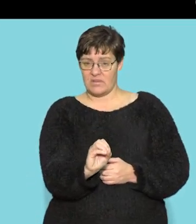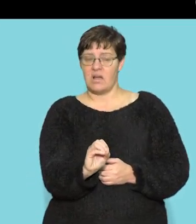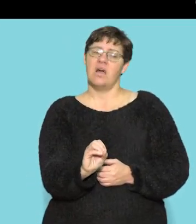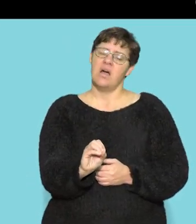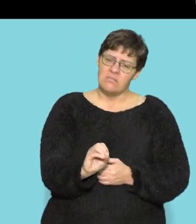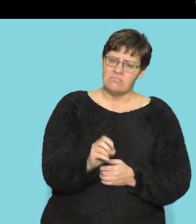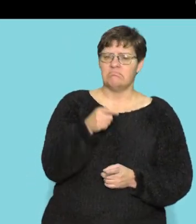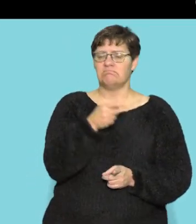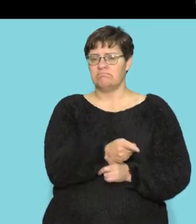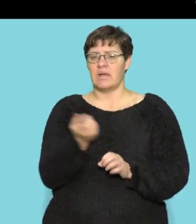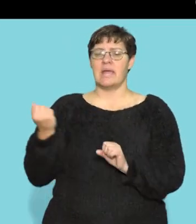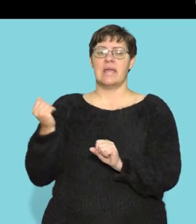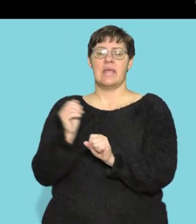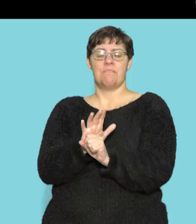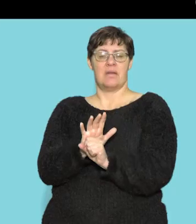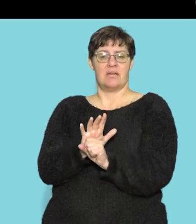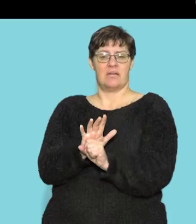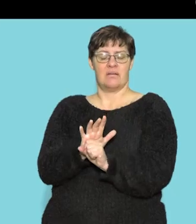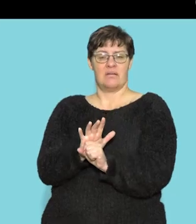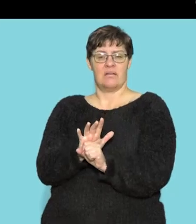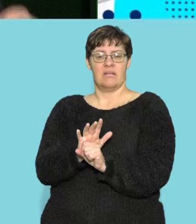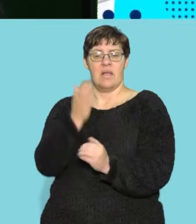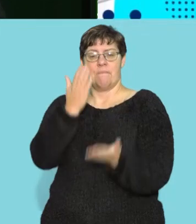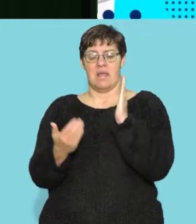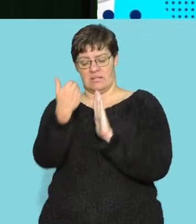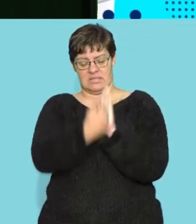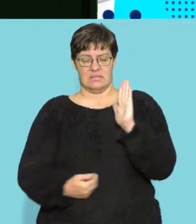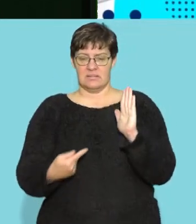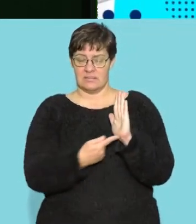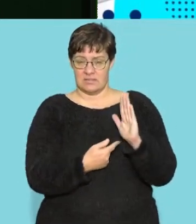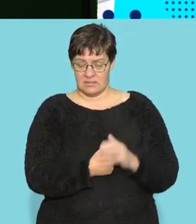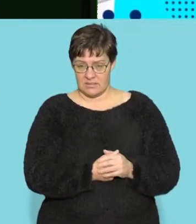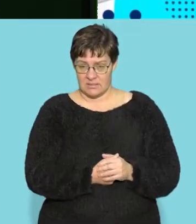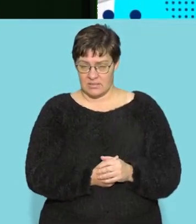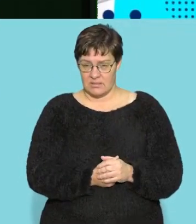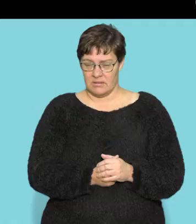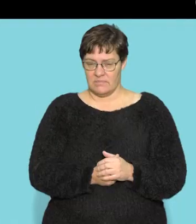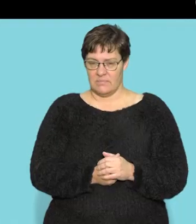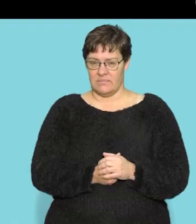see how is this going to impact on my balance sheet.